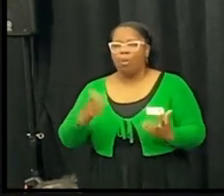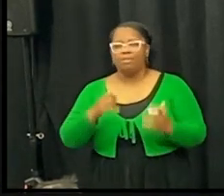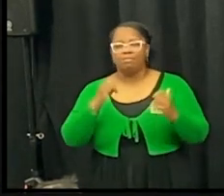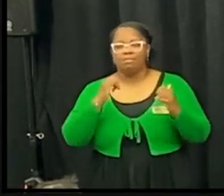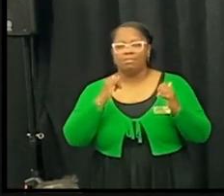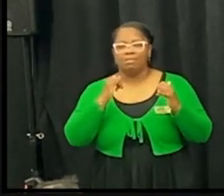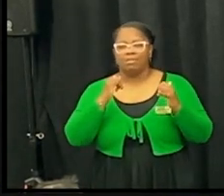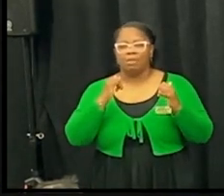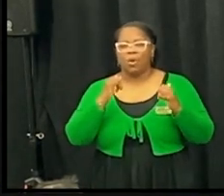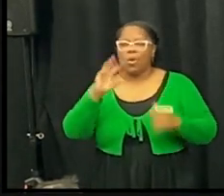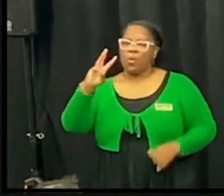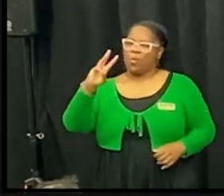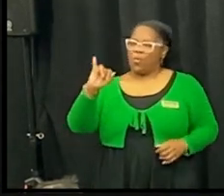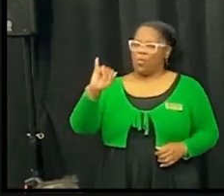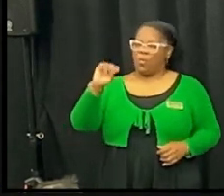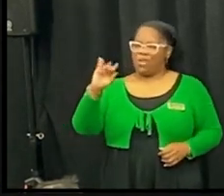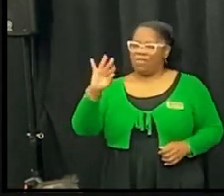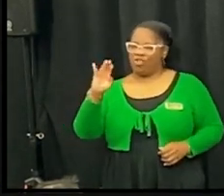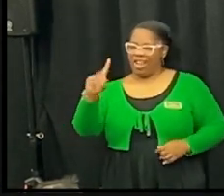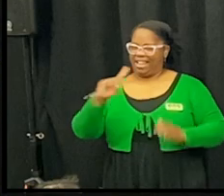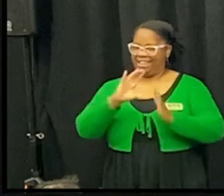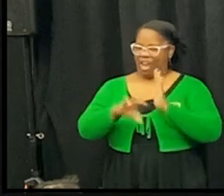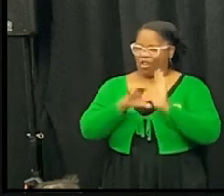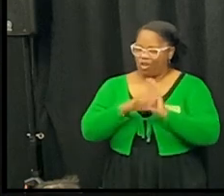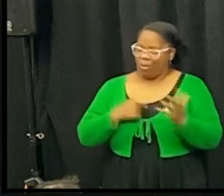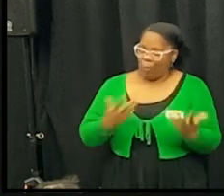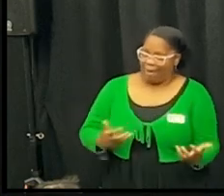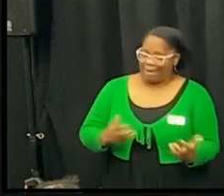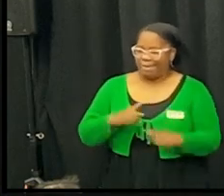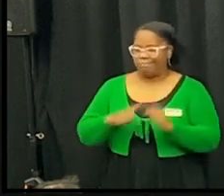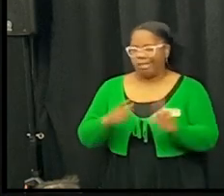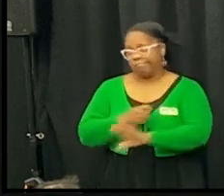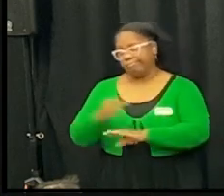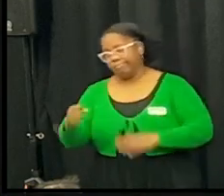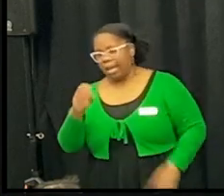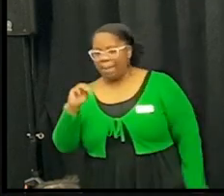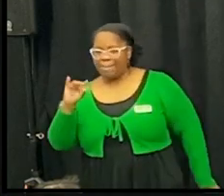I wanted to be Winifred, but there was like, they would cast me as a minstrel. But